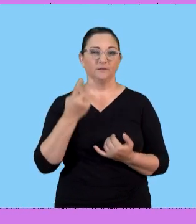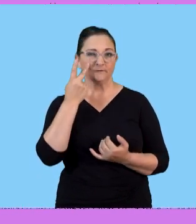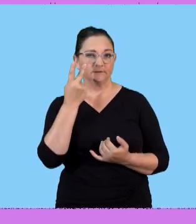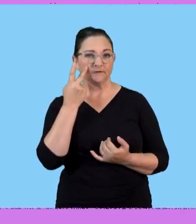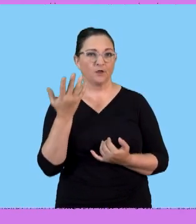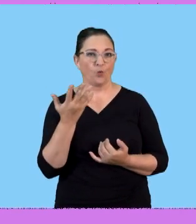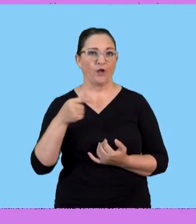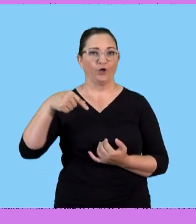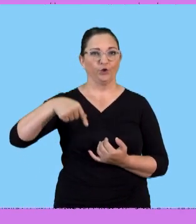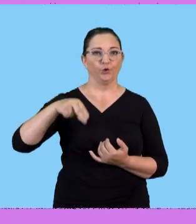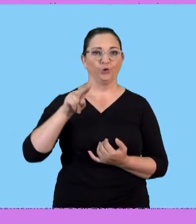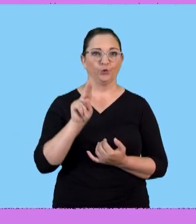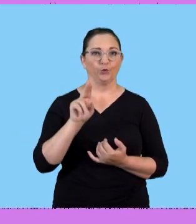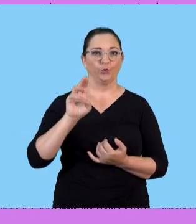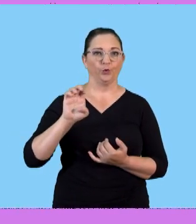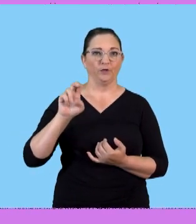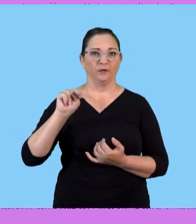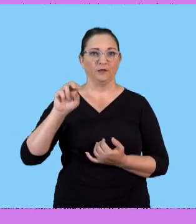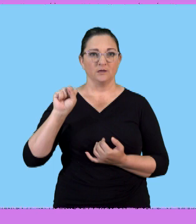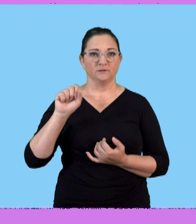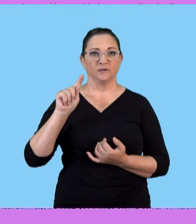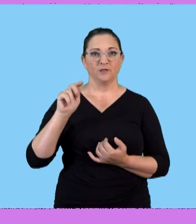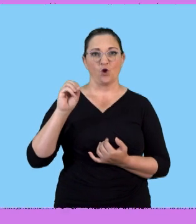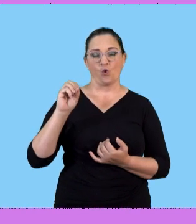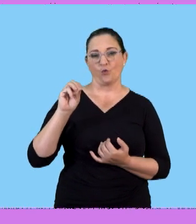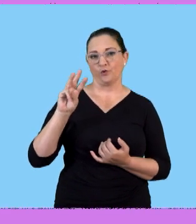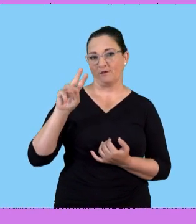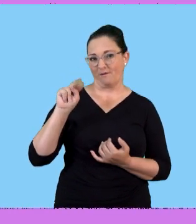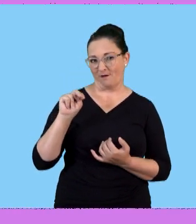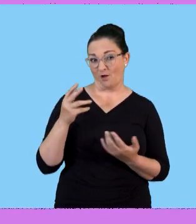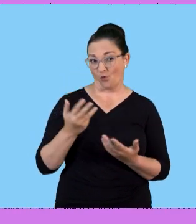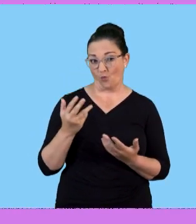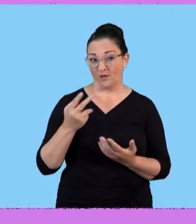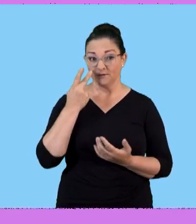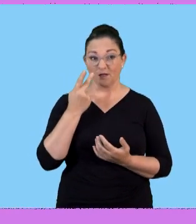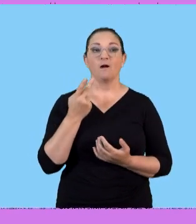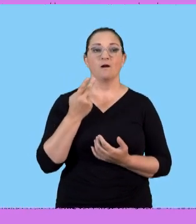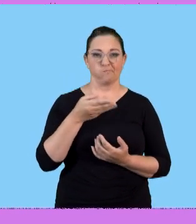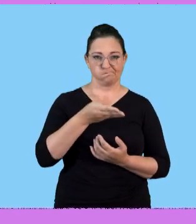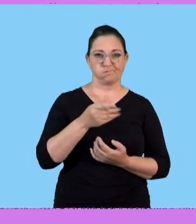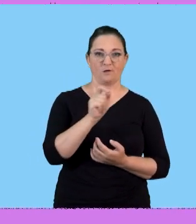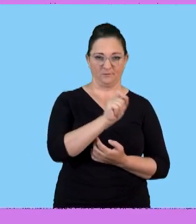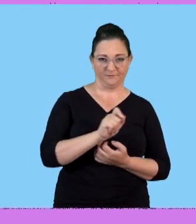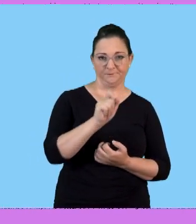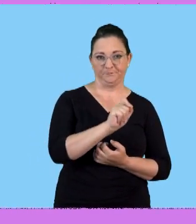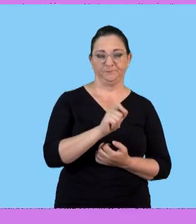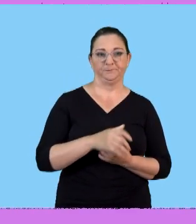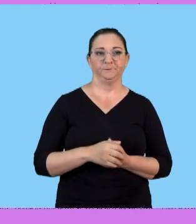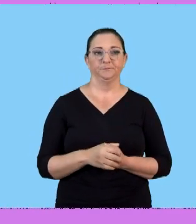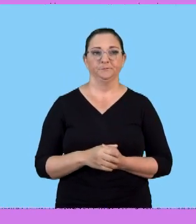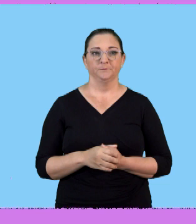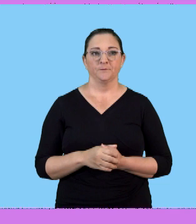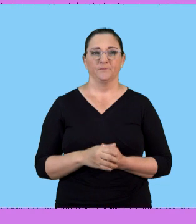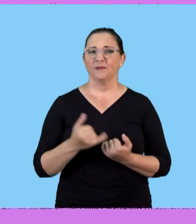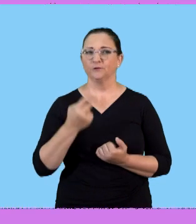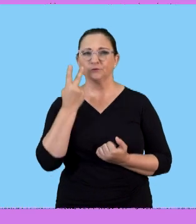find Queenstown. All right, so I'm looking for Queenstown. We agree, yes, Queenstown. And